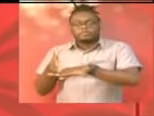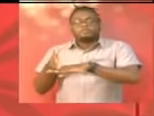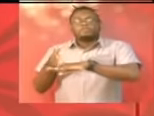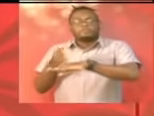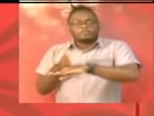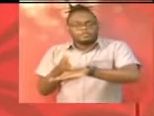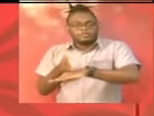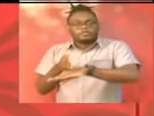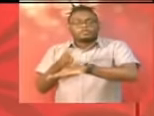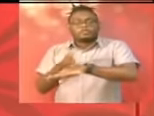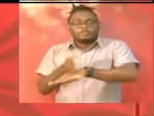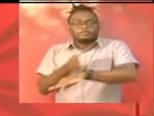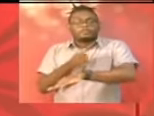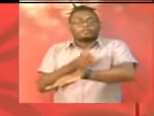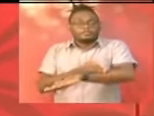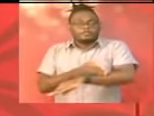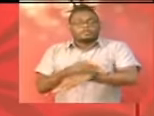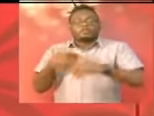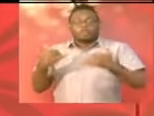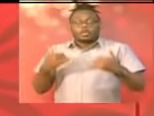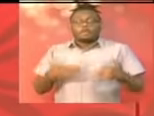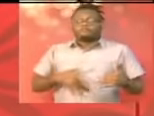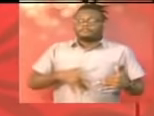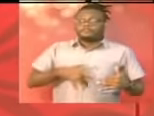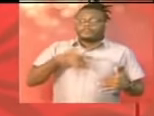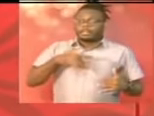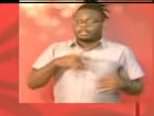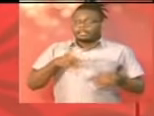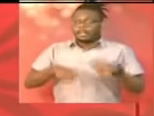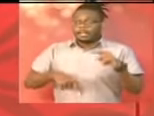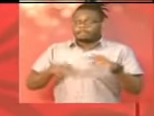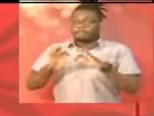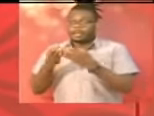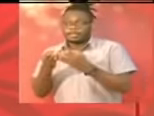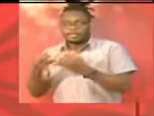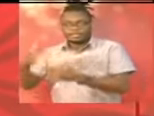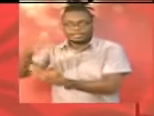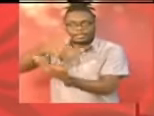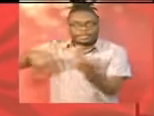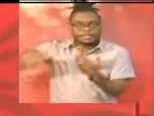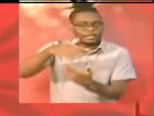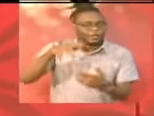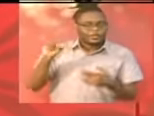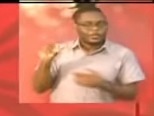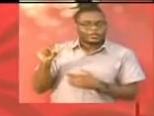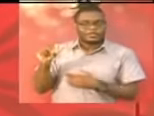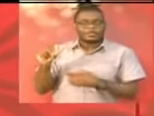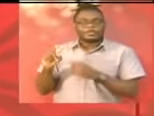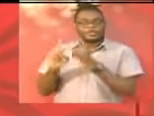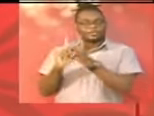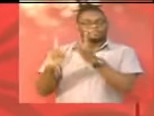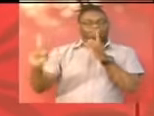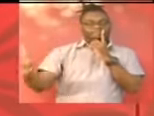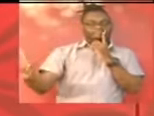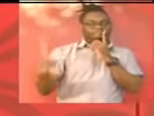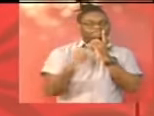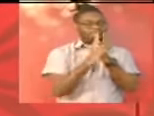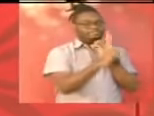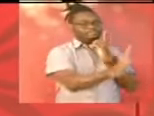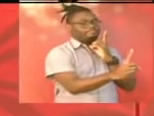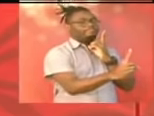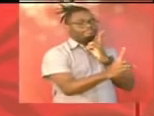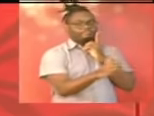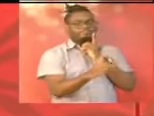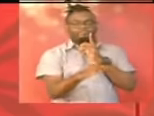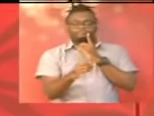experienced. I was isolated from my family and survived many anxiety-filled nights alone through the